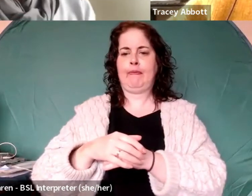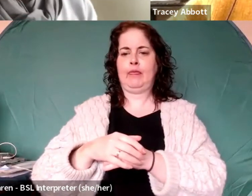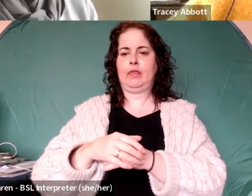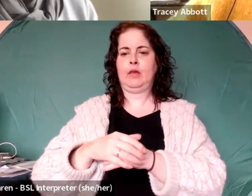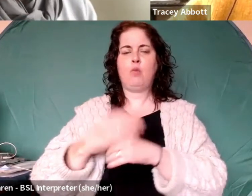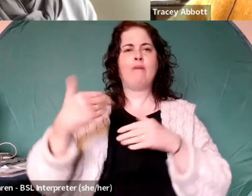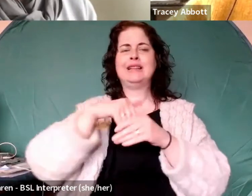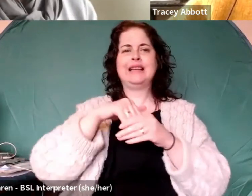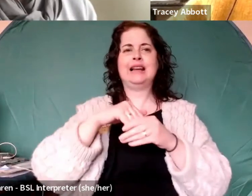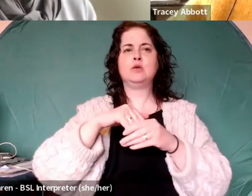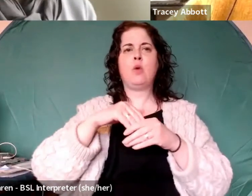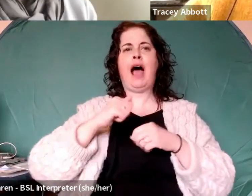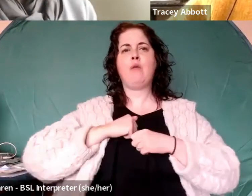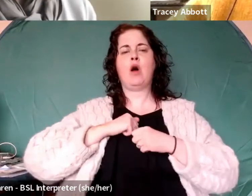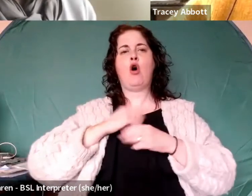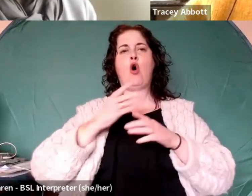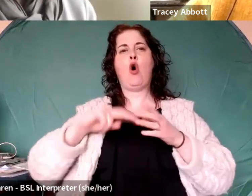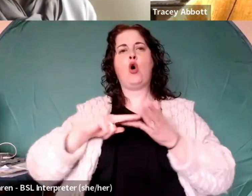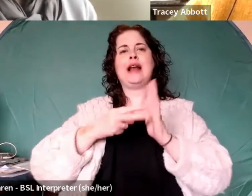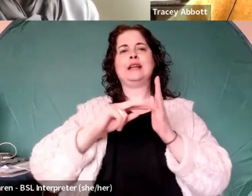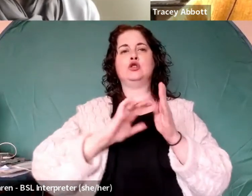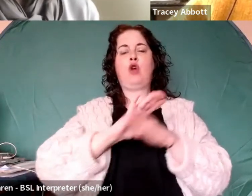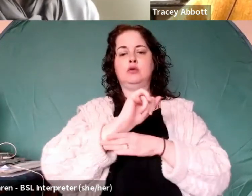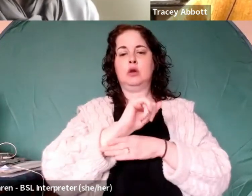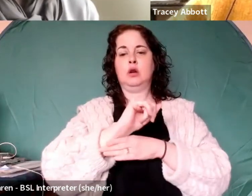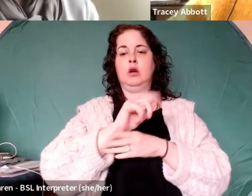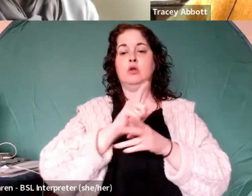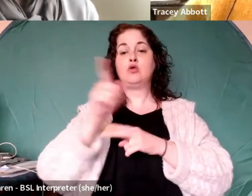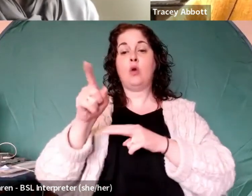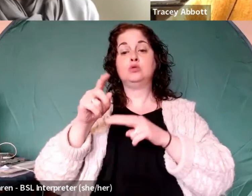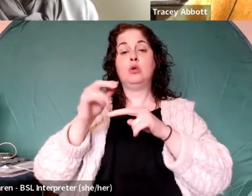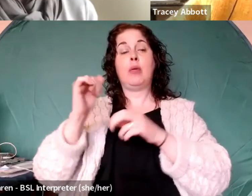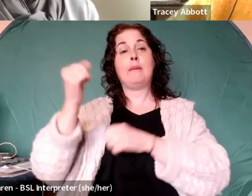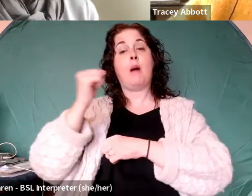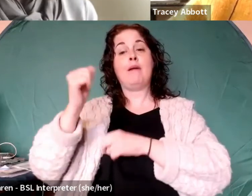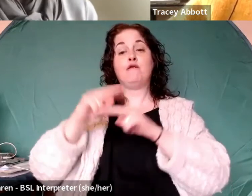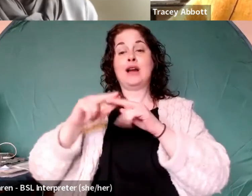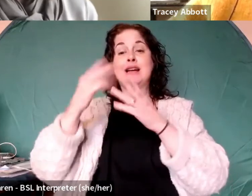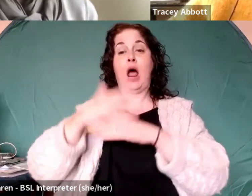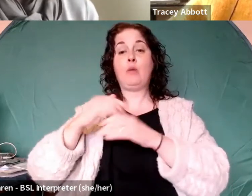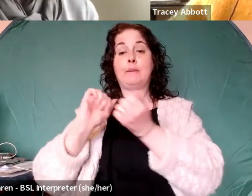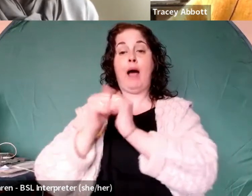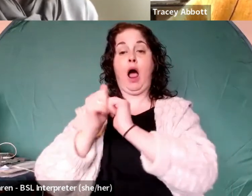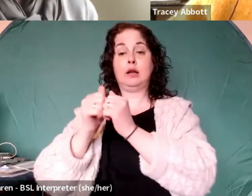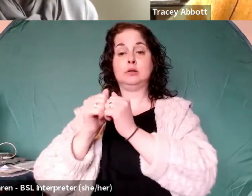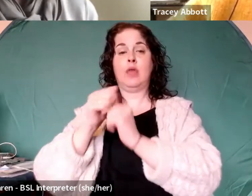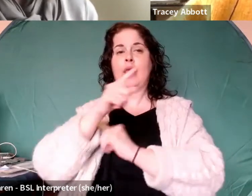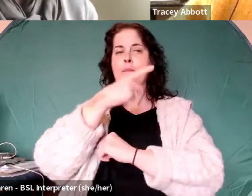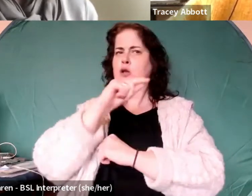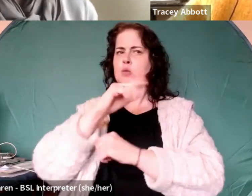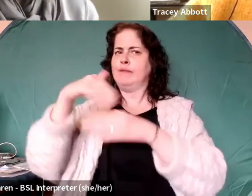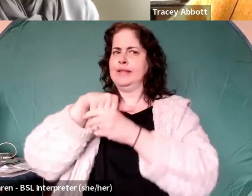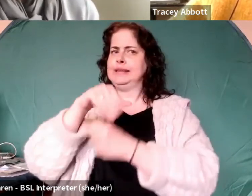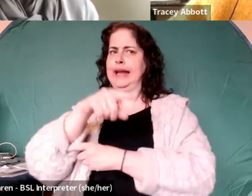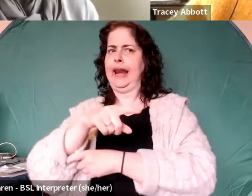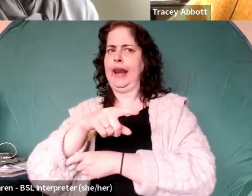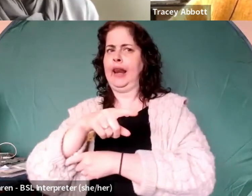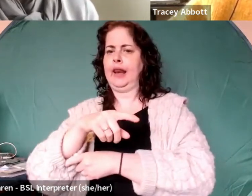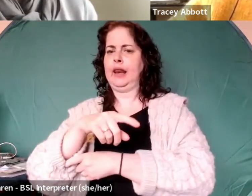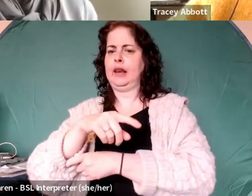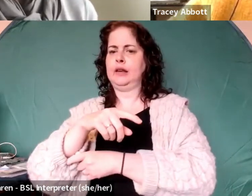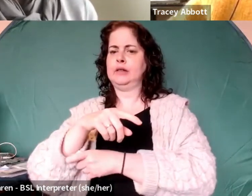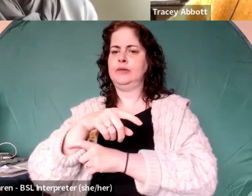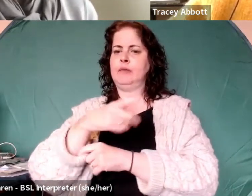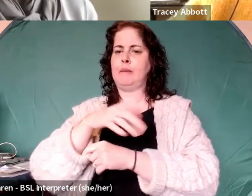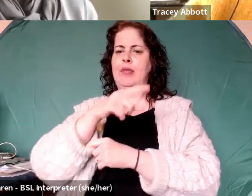culture. If the culture is we all go to the pub on a Friday night with our partners, I'm not sure this candidate would fit into that culture, because